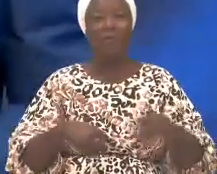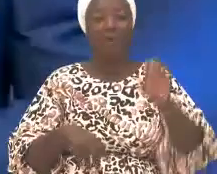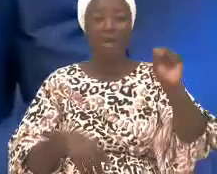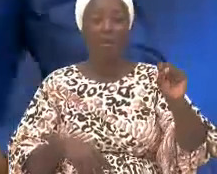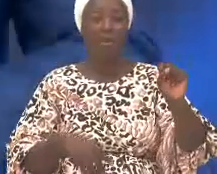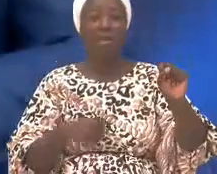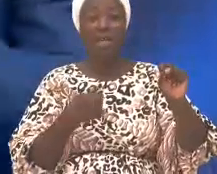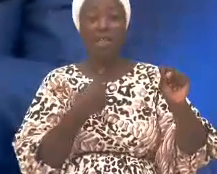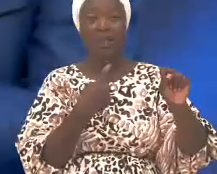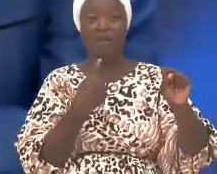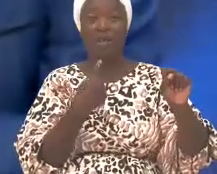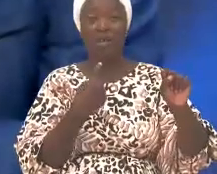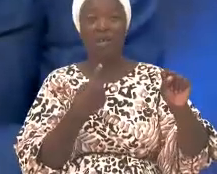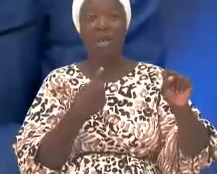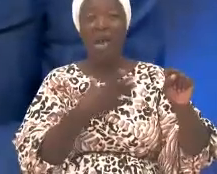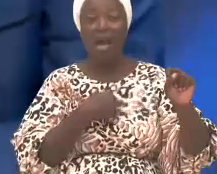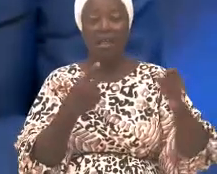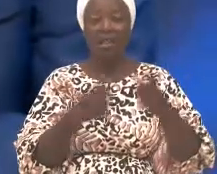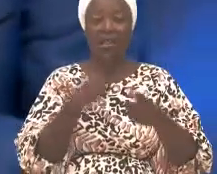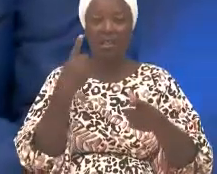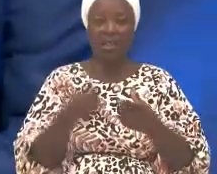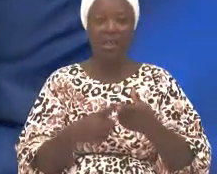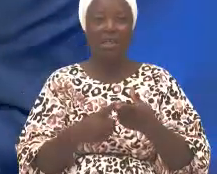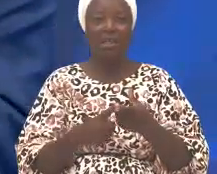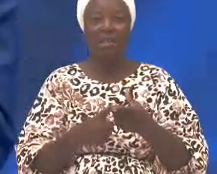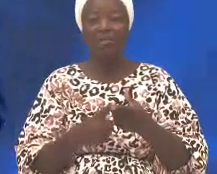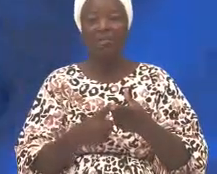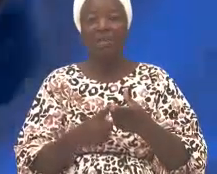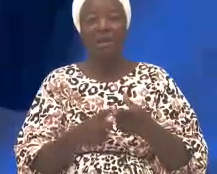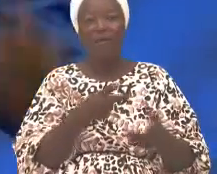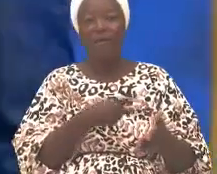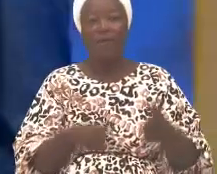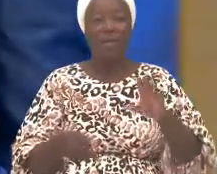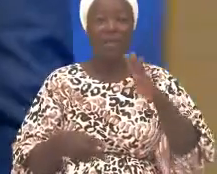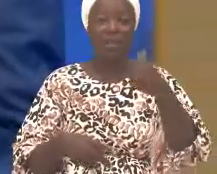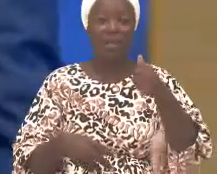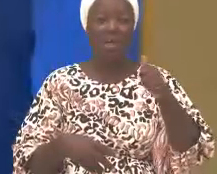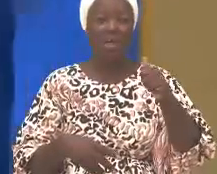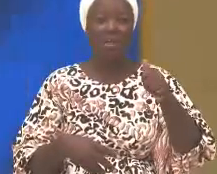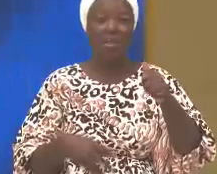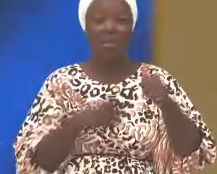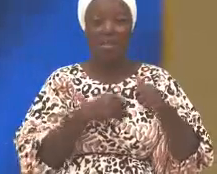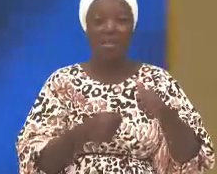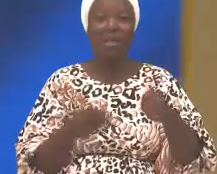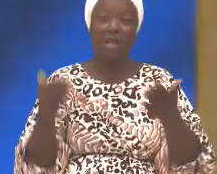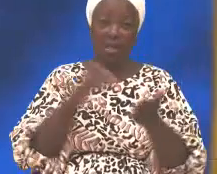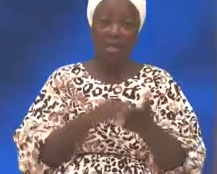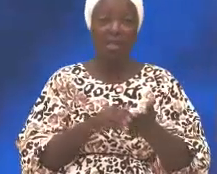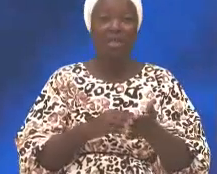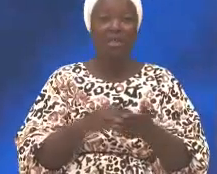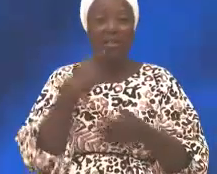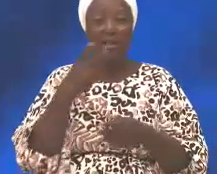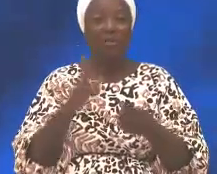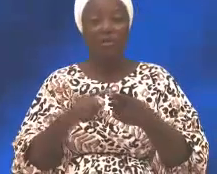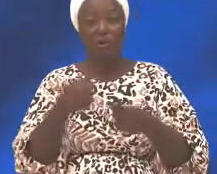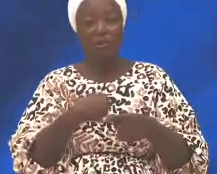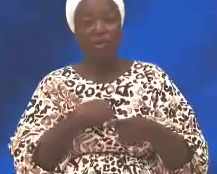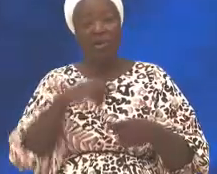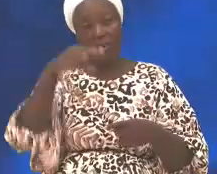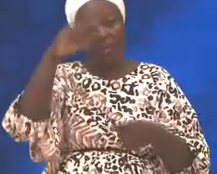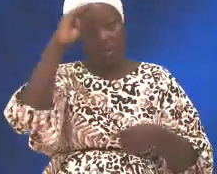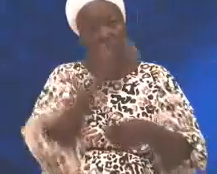speak. And then, look at verse 10, it says in verse 10, moreover, he said unto me, Son of man,